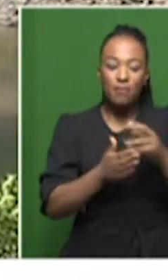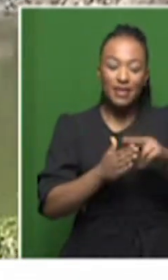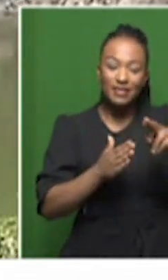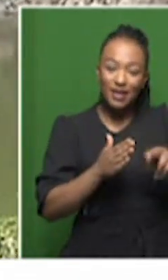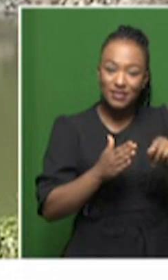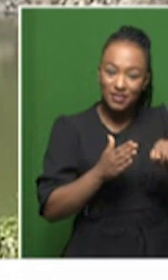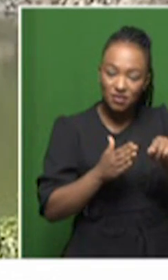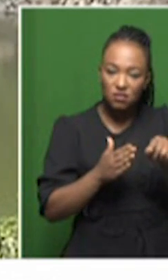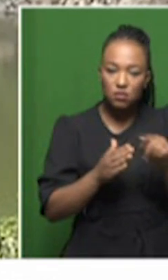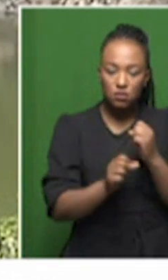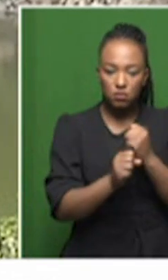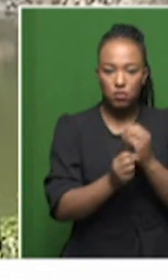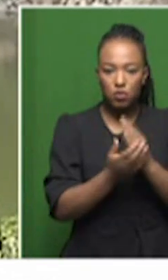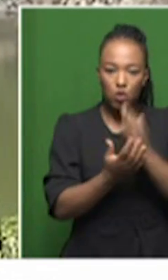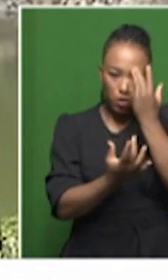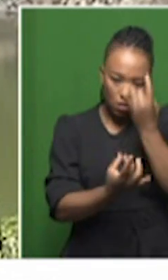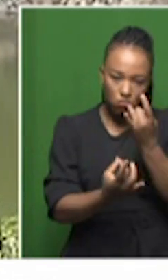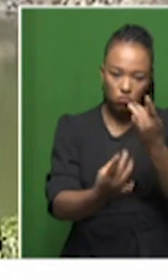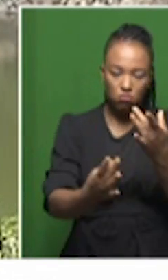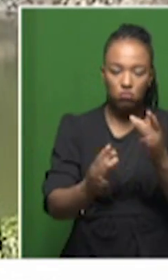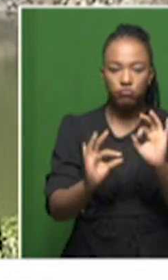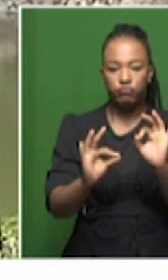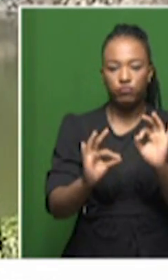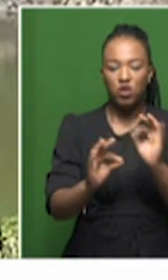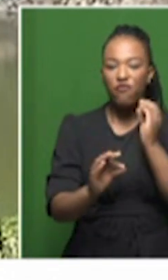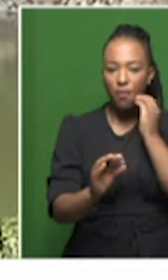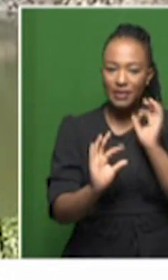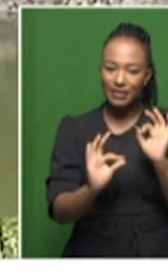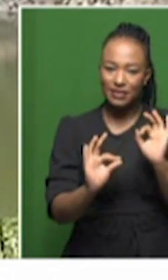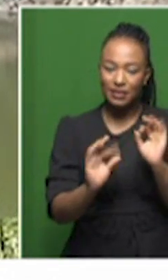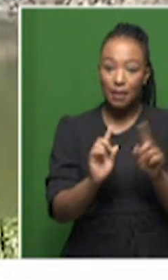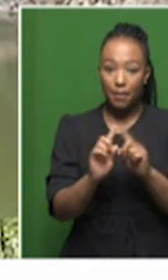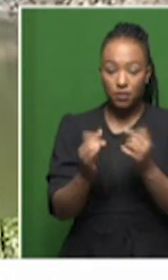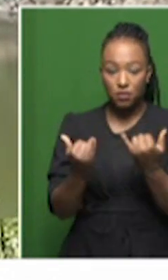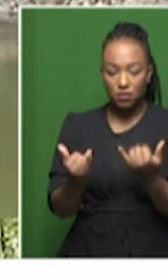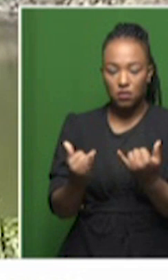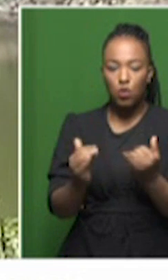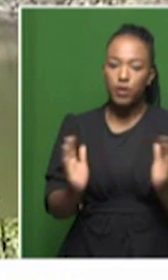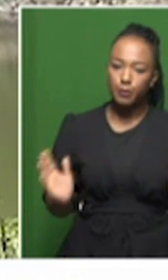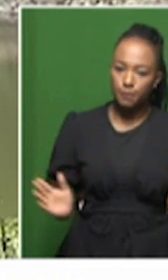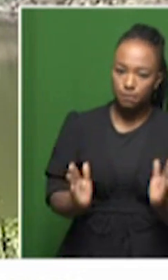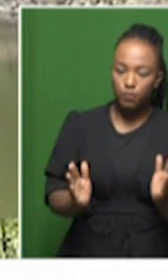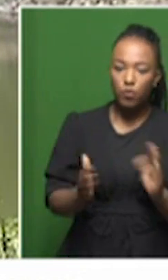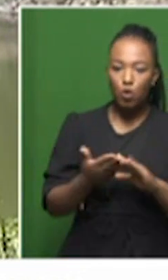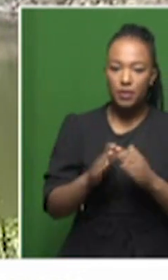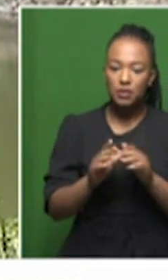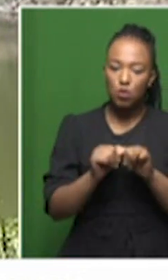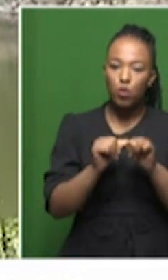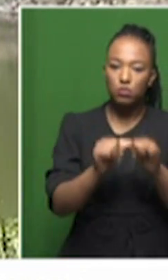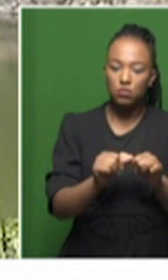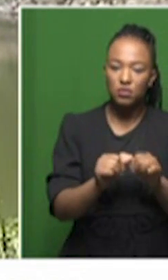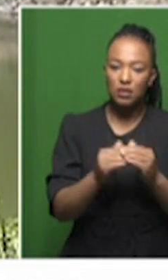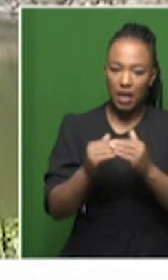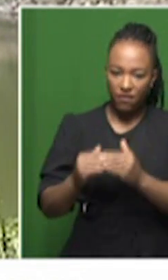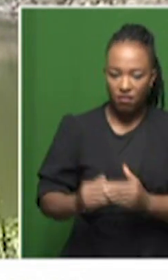and ensure that, we communicate the right message to the residents. Meanwhile, we actually then encourage residents to continue to do the